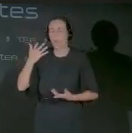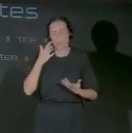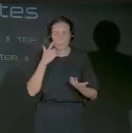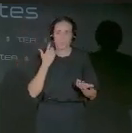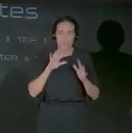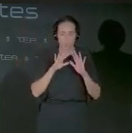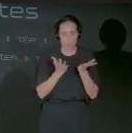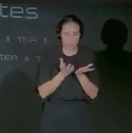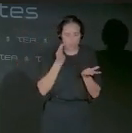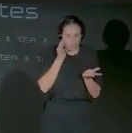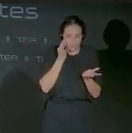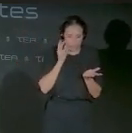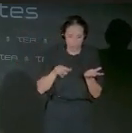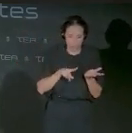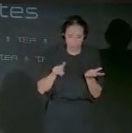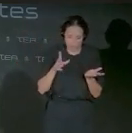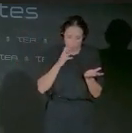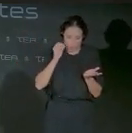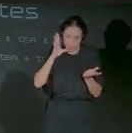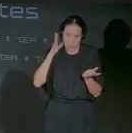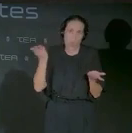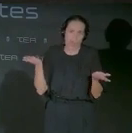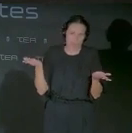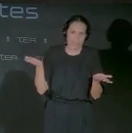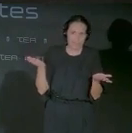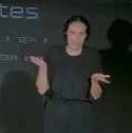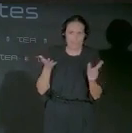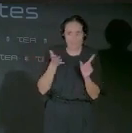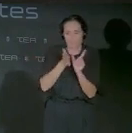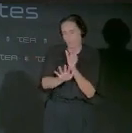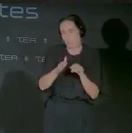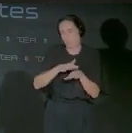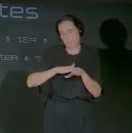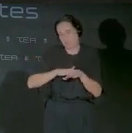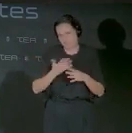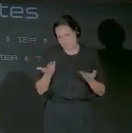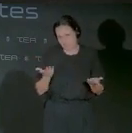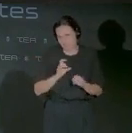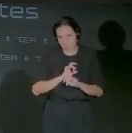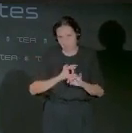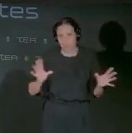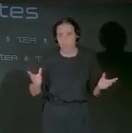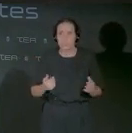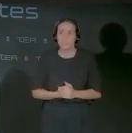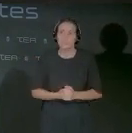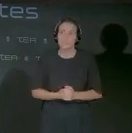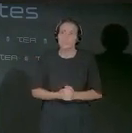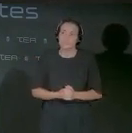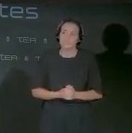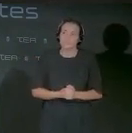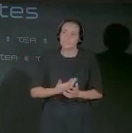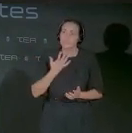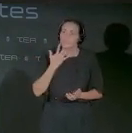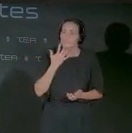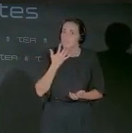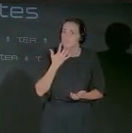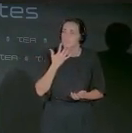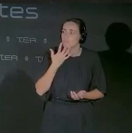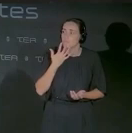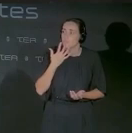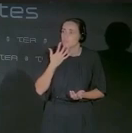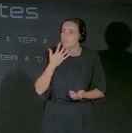another point as well, which I'm sure if I had my slides here I would show you, but since you're not my undergraduate students,